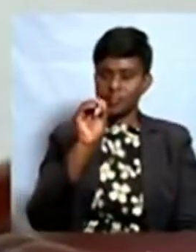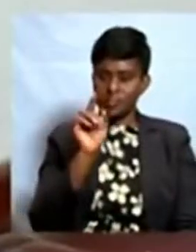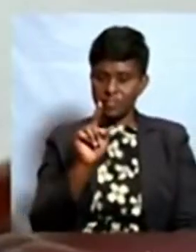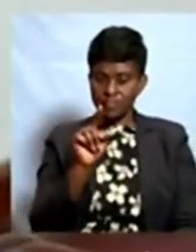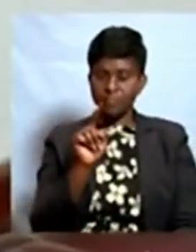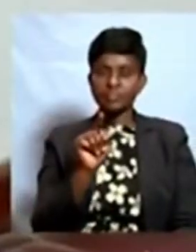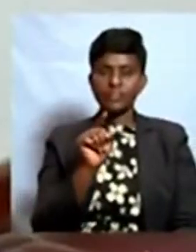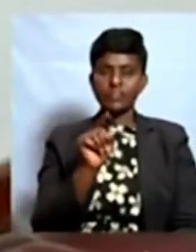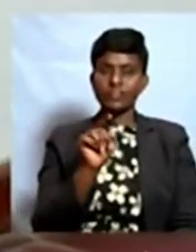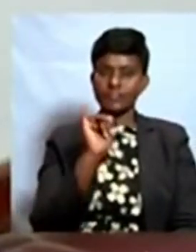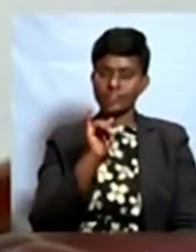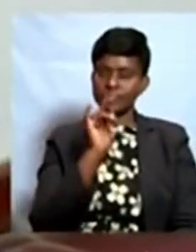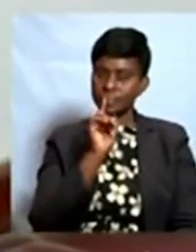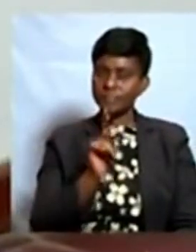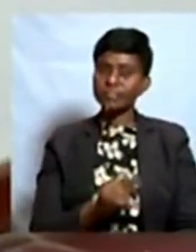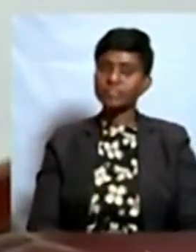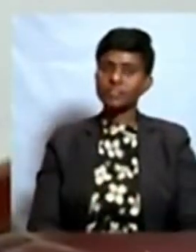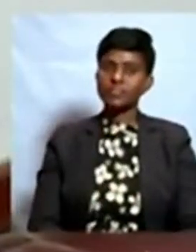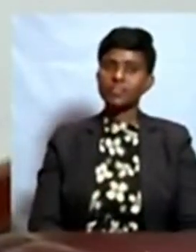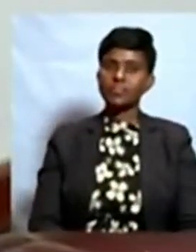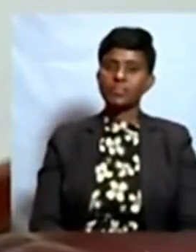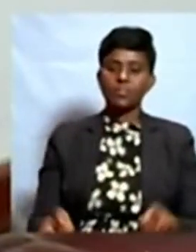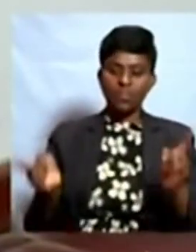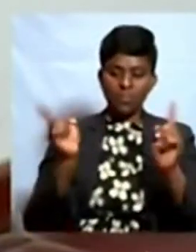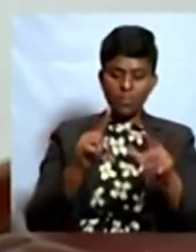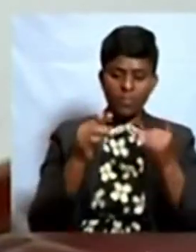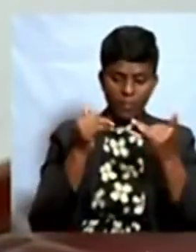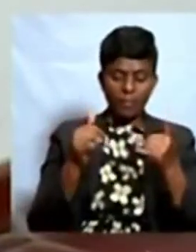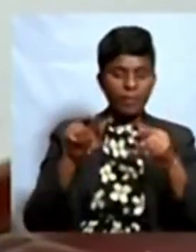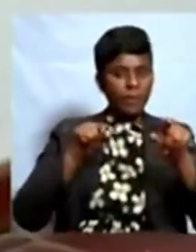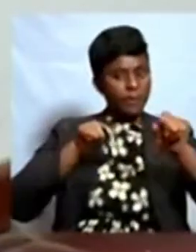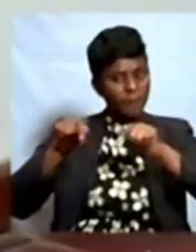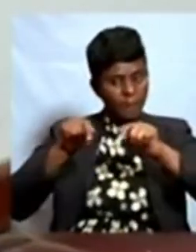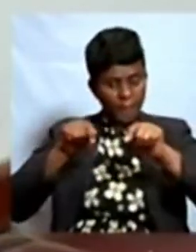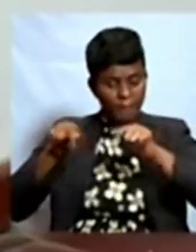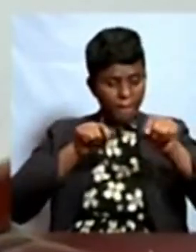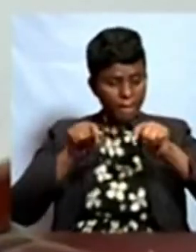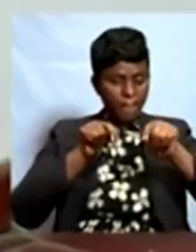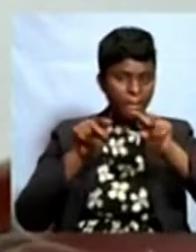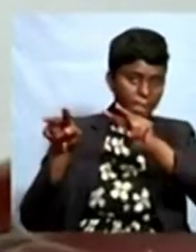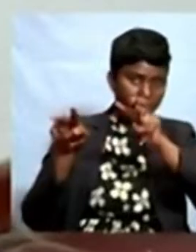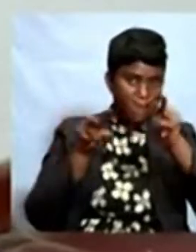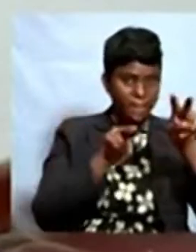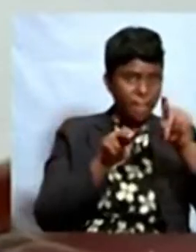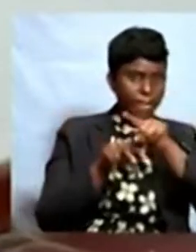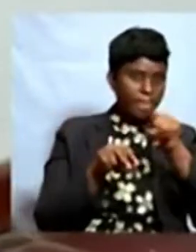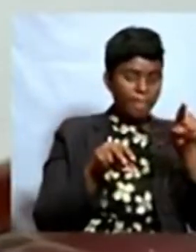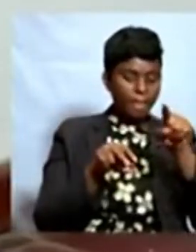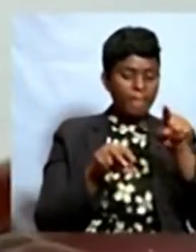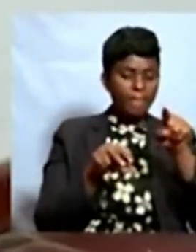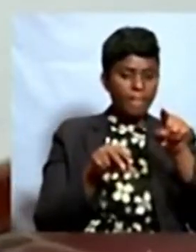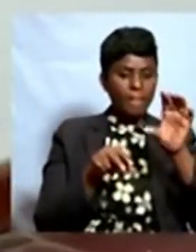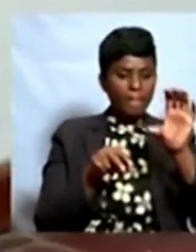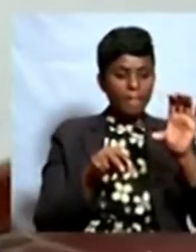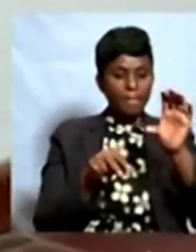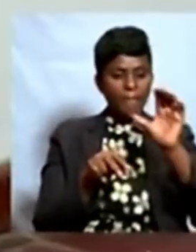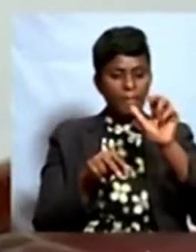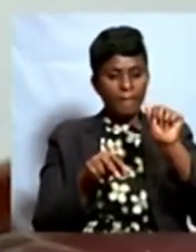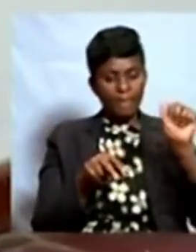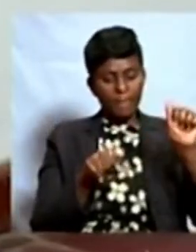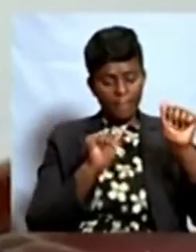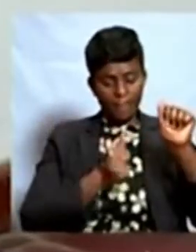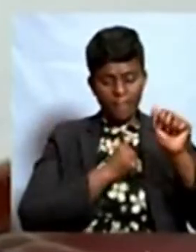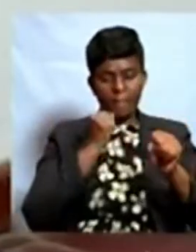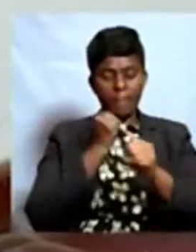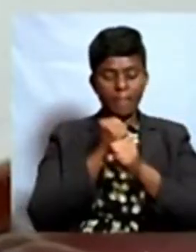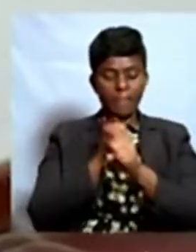annexes. But when it comes to regulatory oversight, as a CAA, I think our